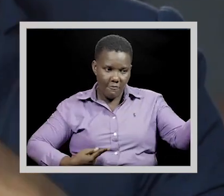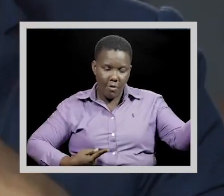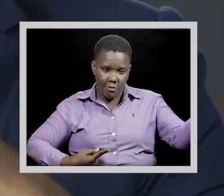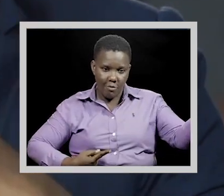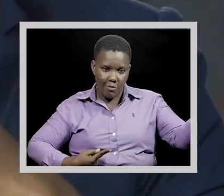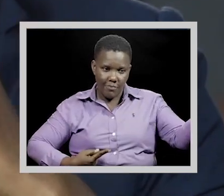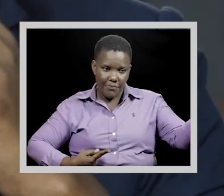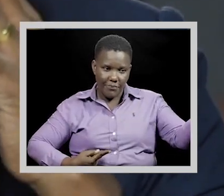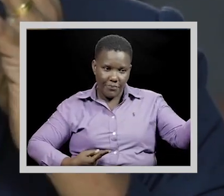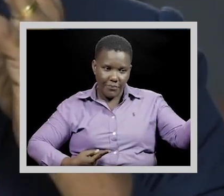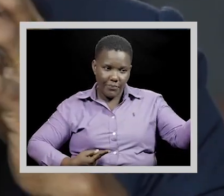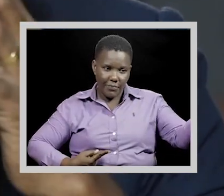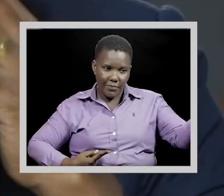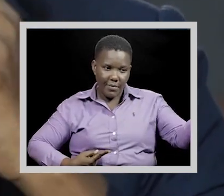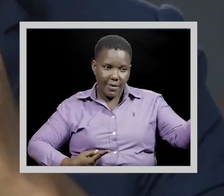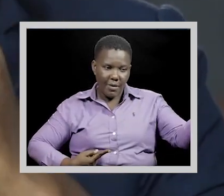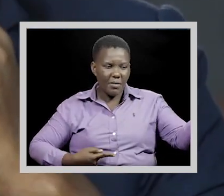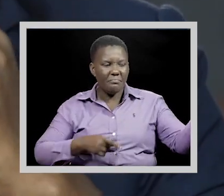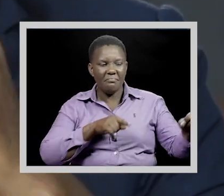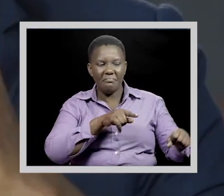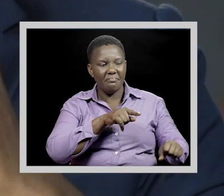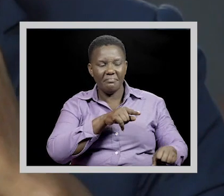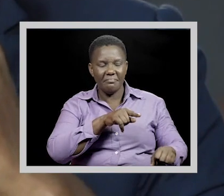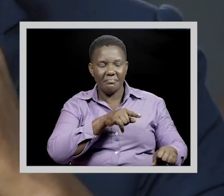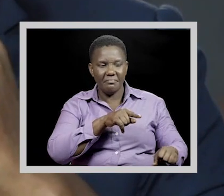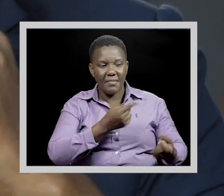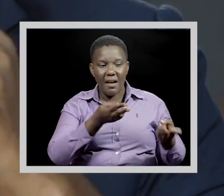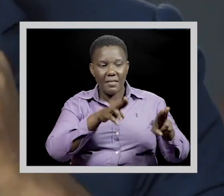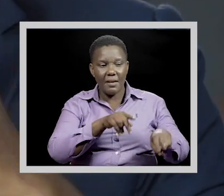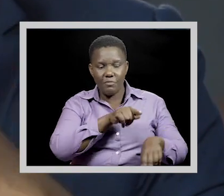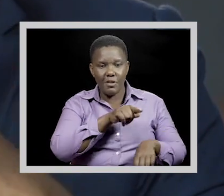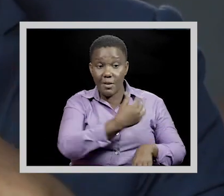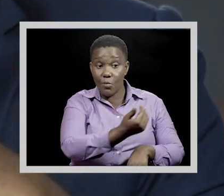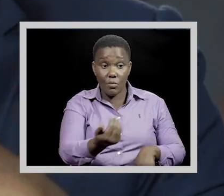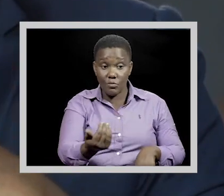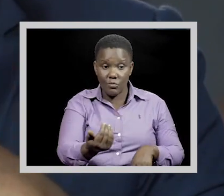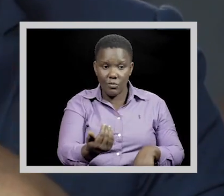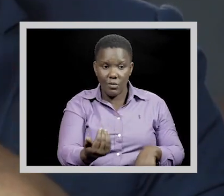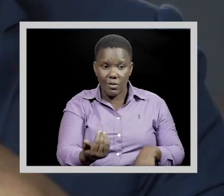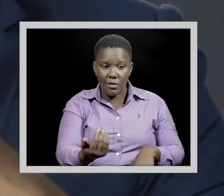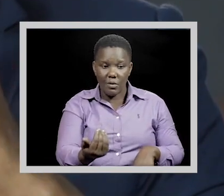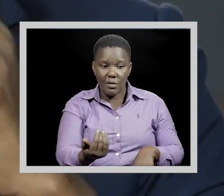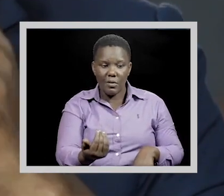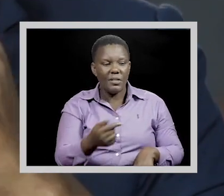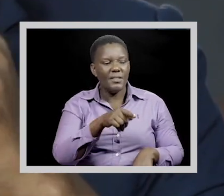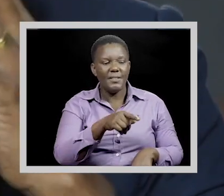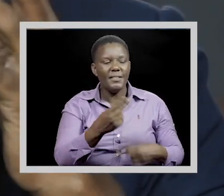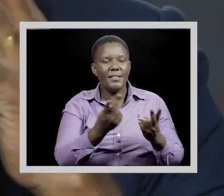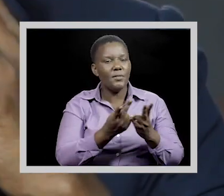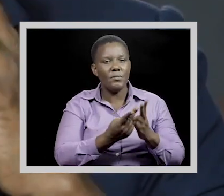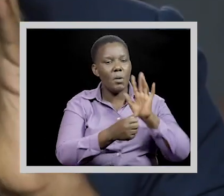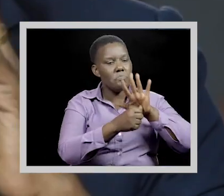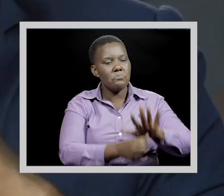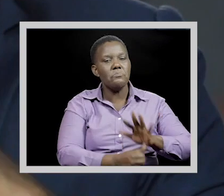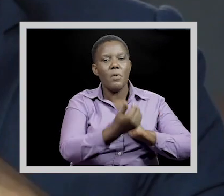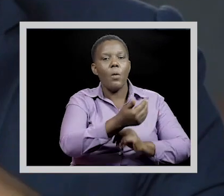corporal punishment, the manner in which the corporal punishment is imposed on a child looks more